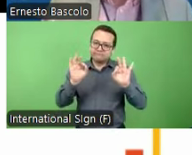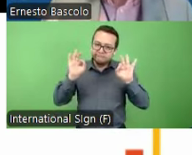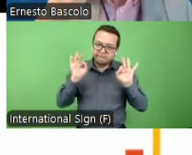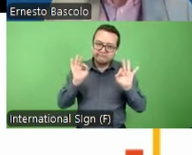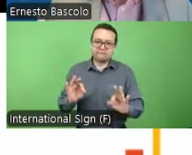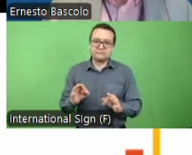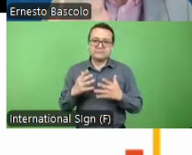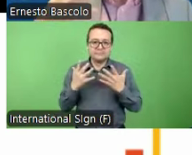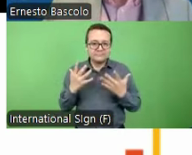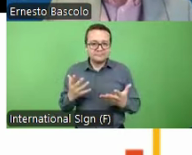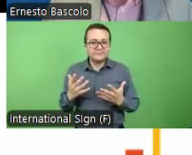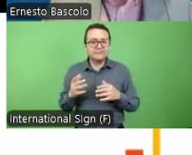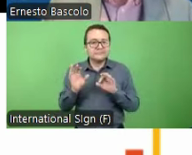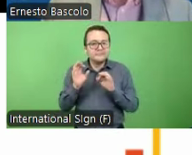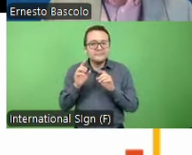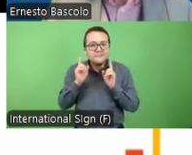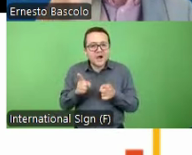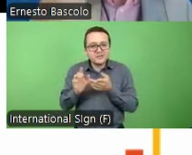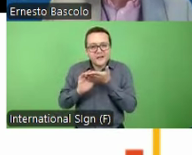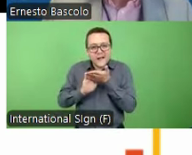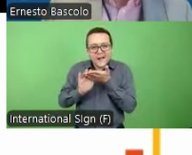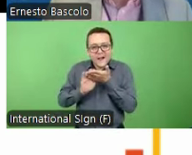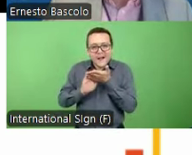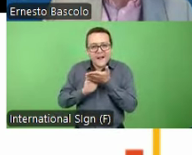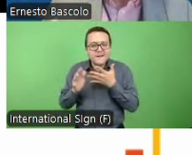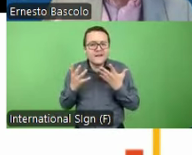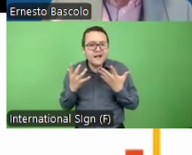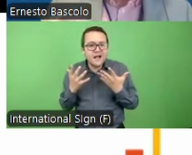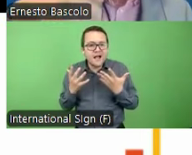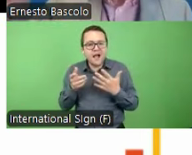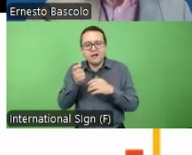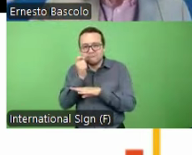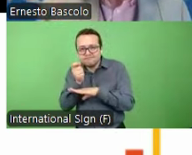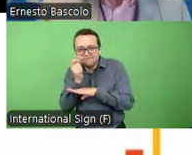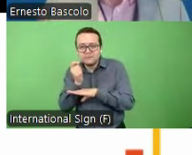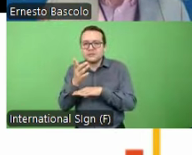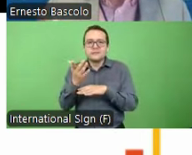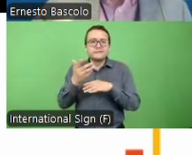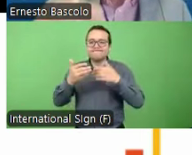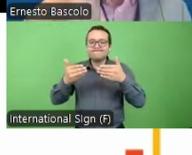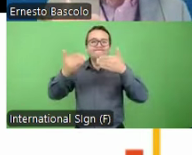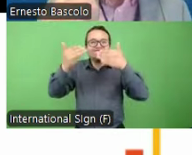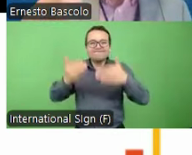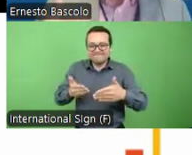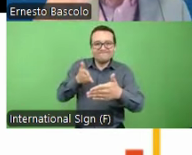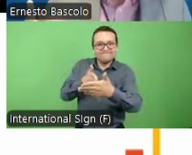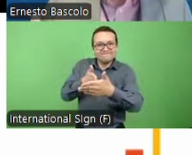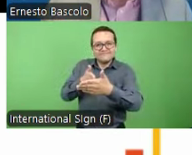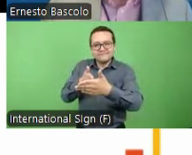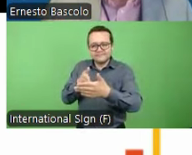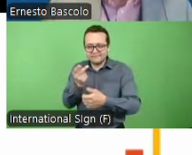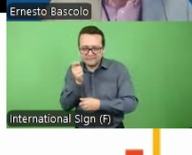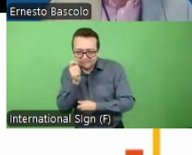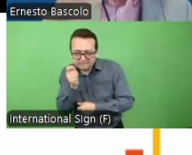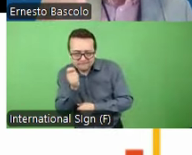actually de generate an medición sobre exercise estas of barreras, measurement in reference to these especialmente barriers, con una and mirada regional, especially incorporando un with a grupo de